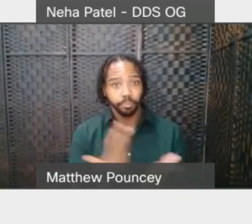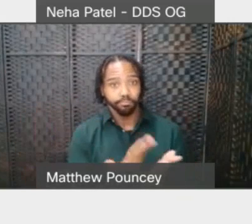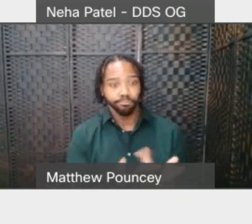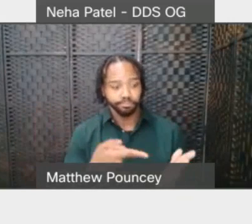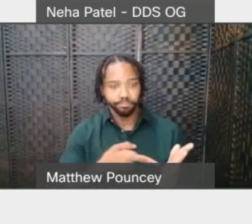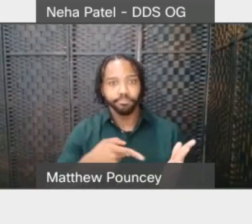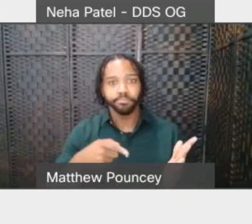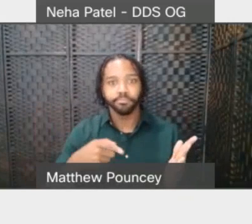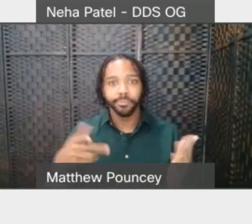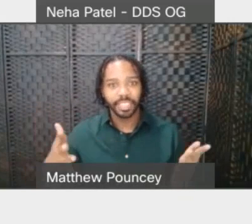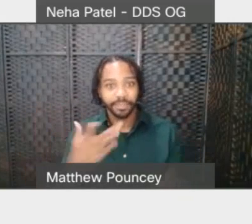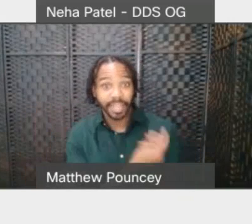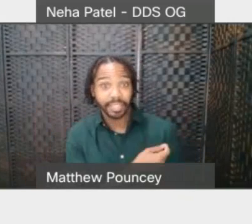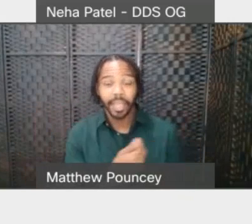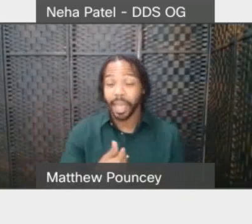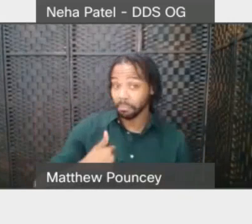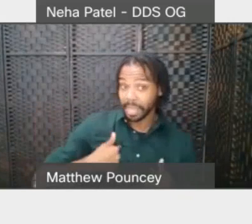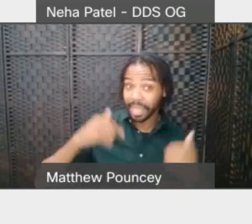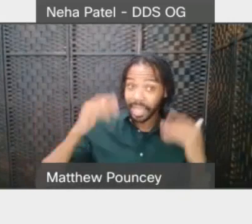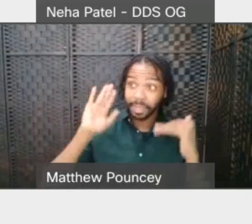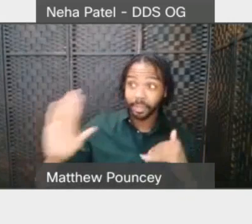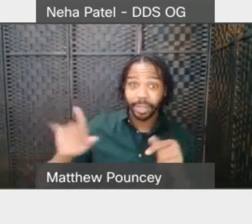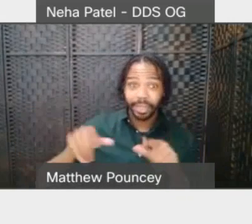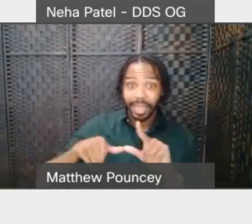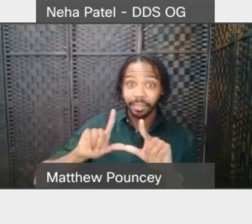I expect their license would not be renewed.